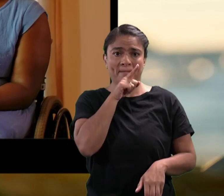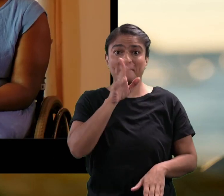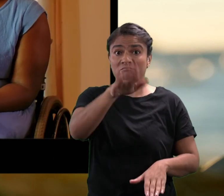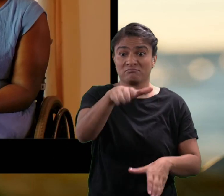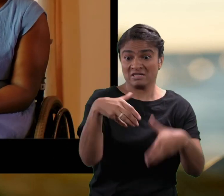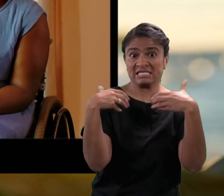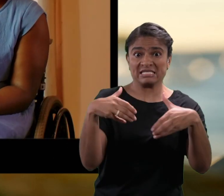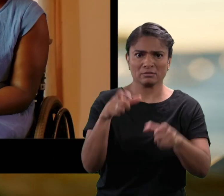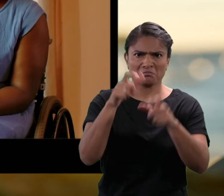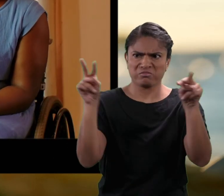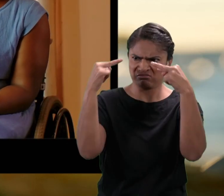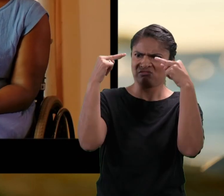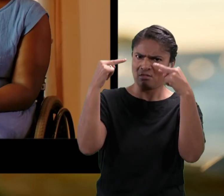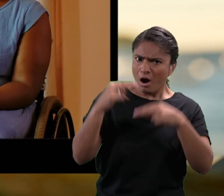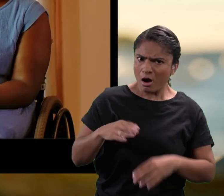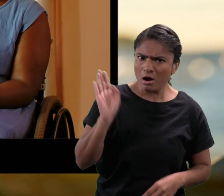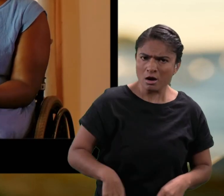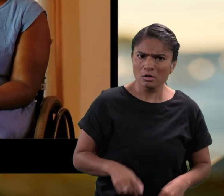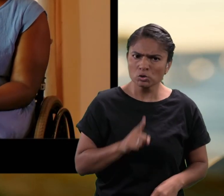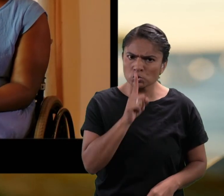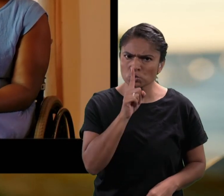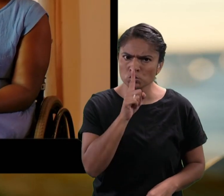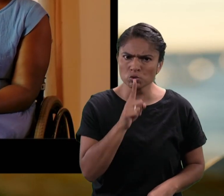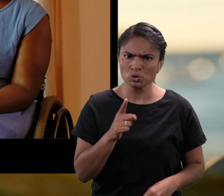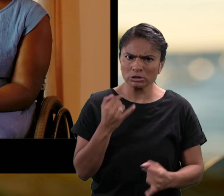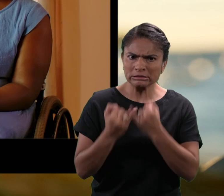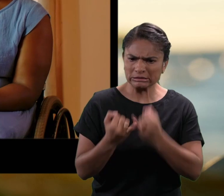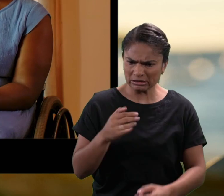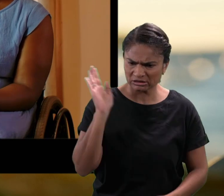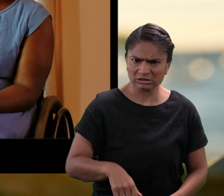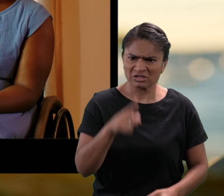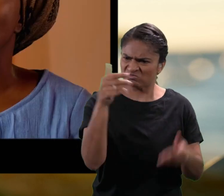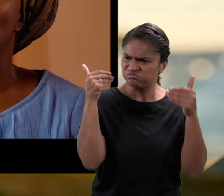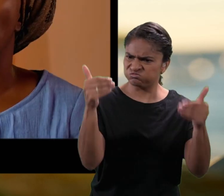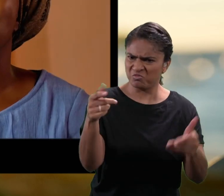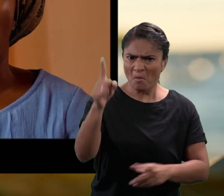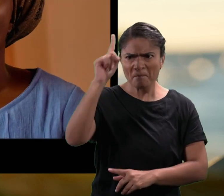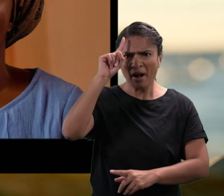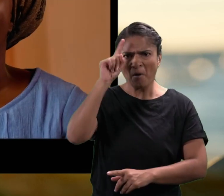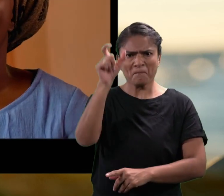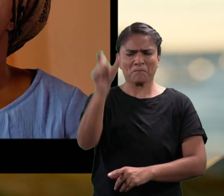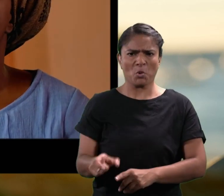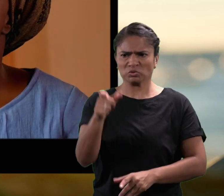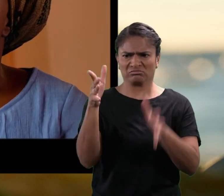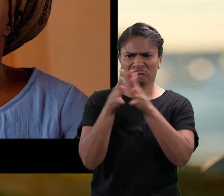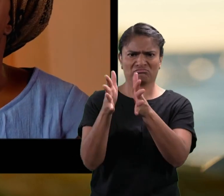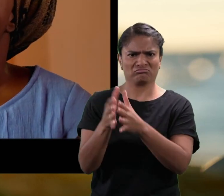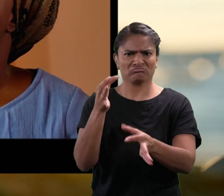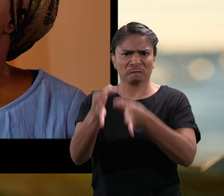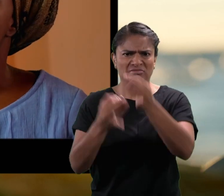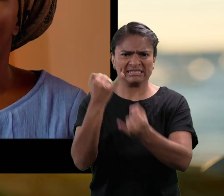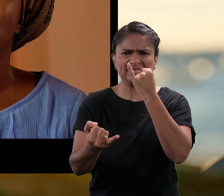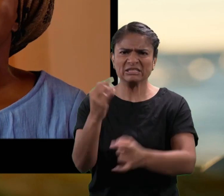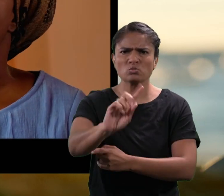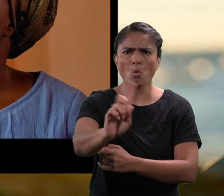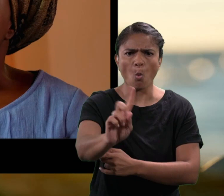uthetha ngesex ujonga kakubi or kuthiwa you hayi azithanda izinto, you know, engathi ndiyaphapha. So I was like hayi man, as umuntu omnyama